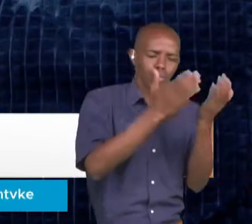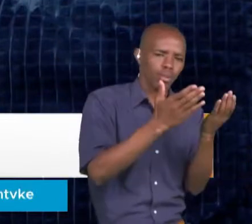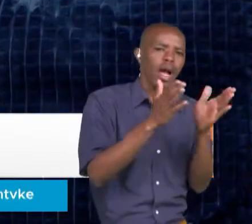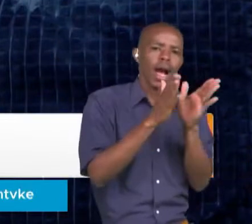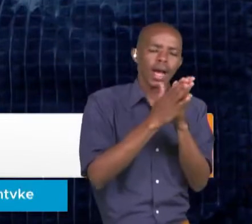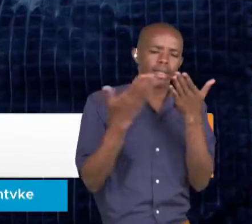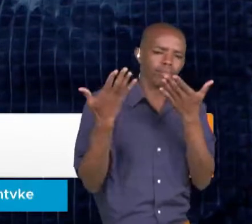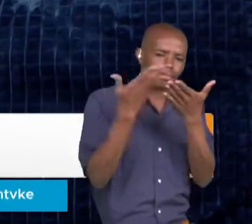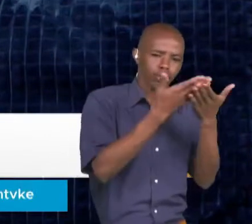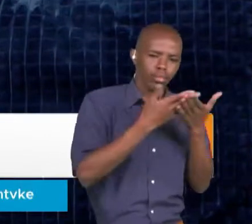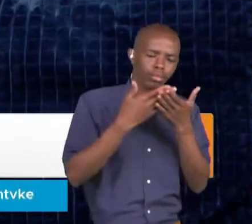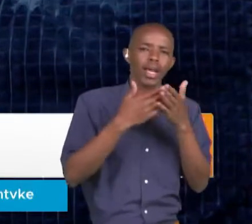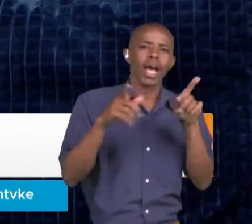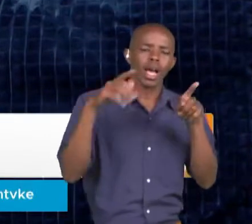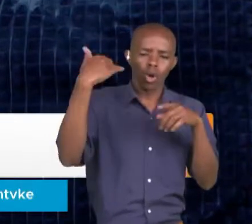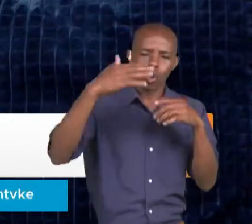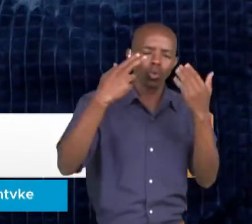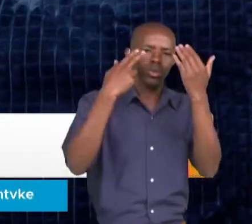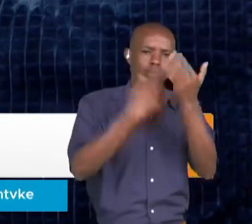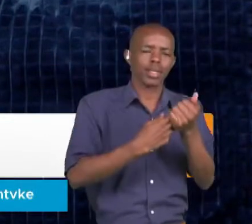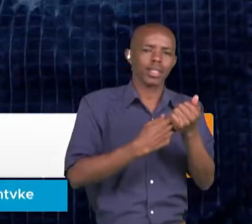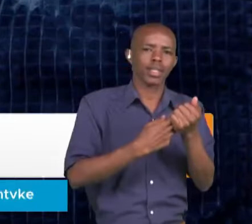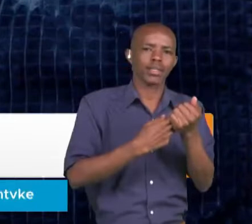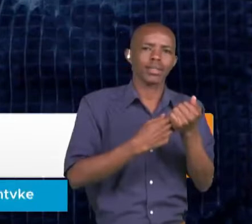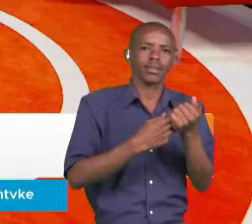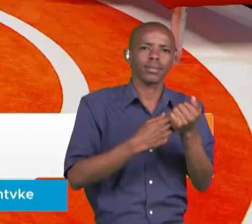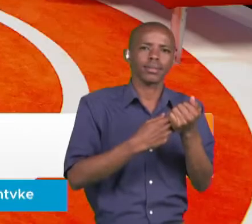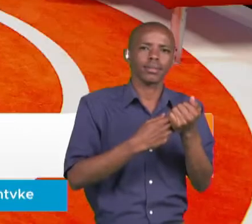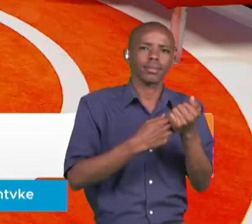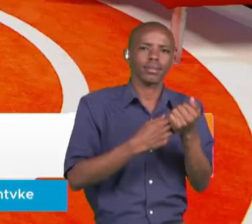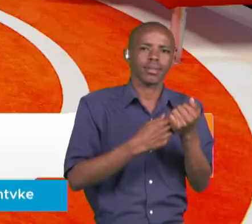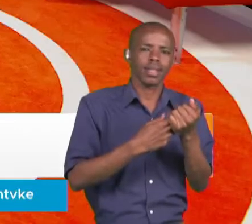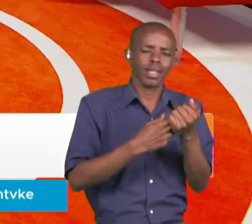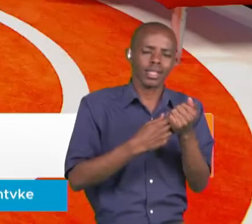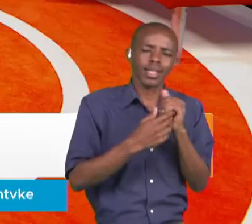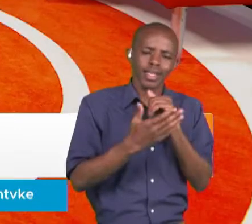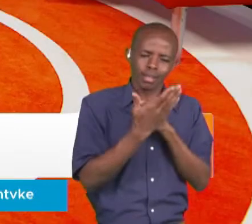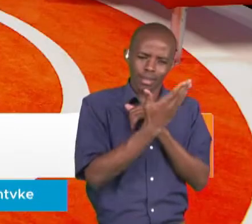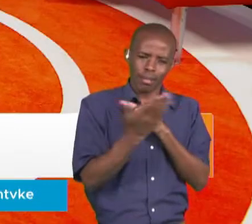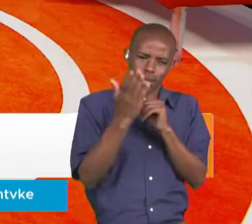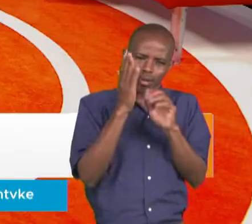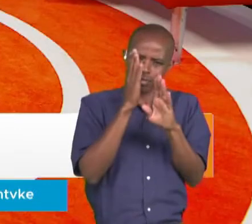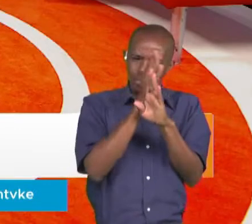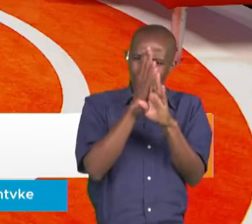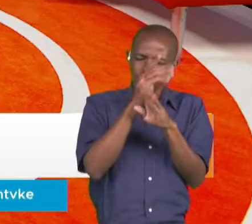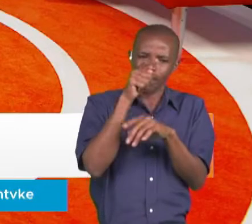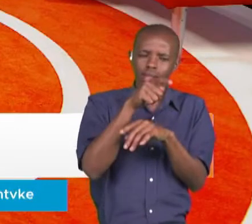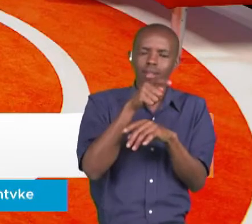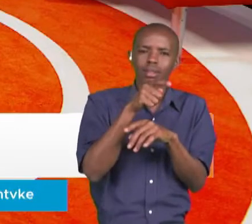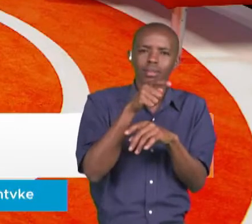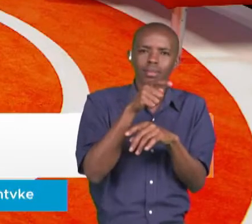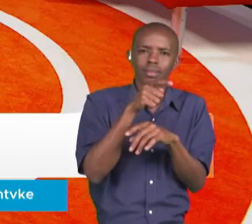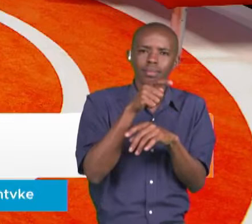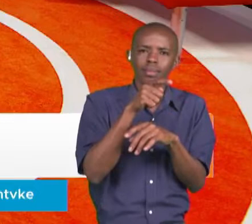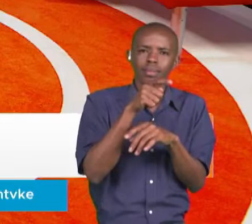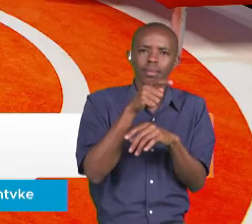negotiate mm-hmm. and we can always partner at the end of the day. So there's something amiss. There's something amiss. There's something so gravely amiss mm-hmm. in